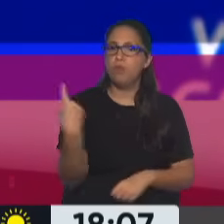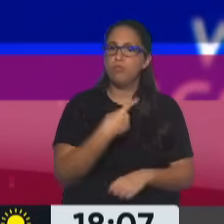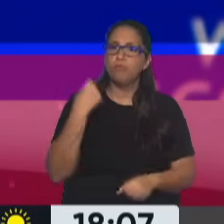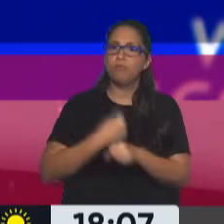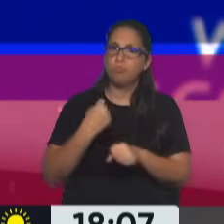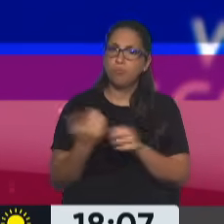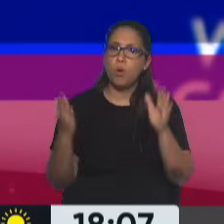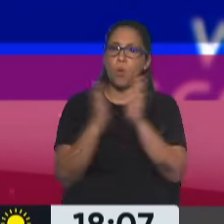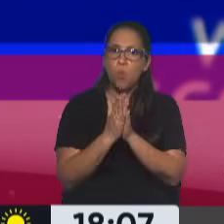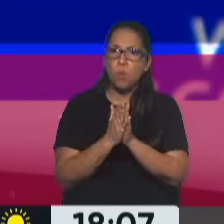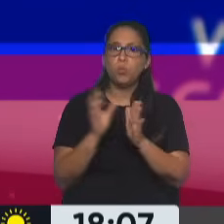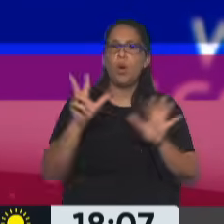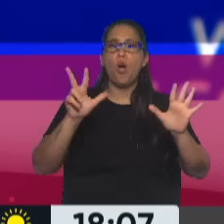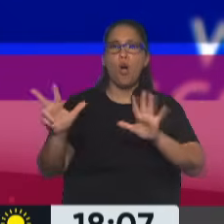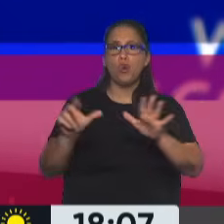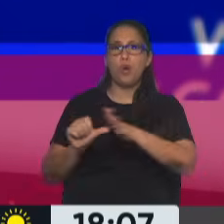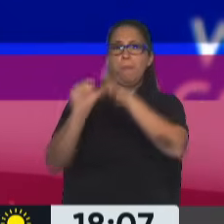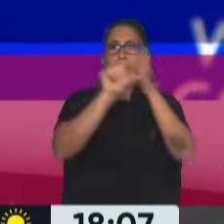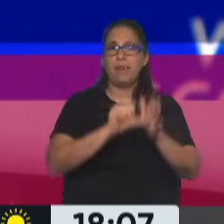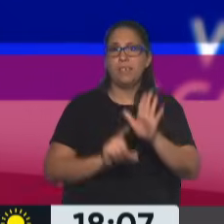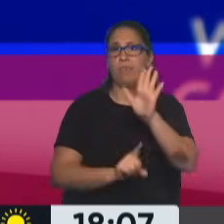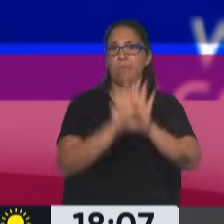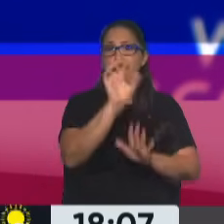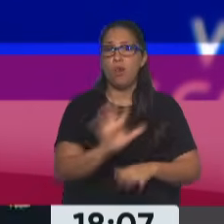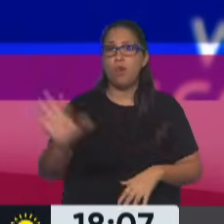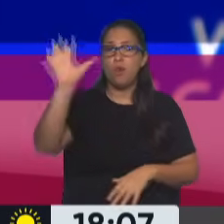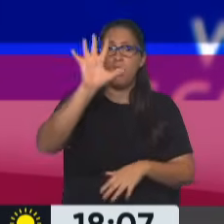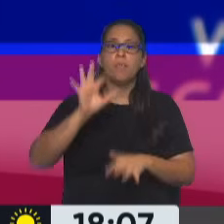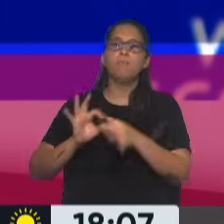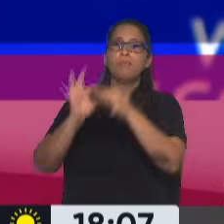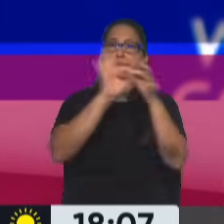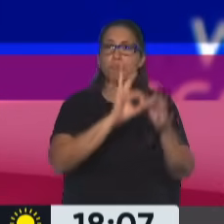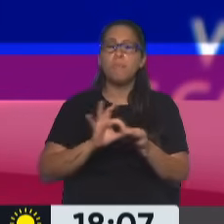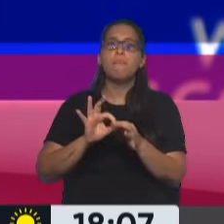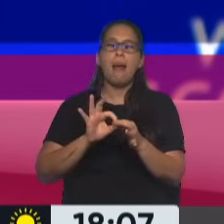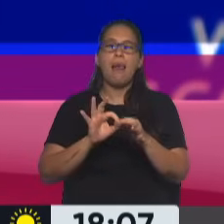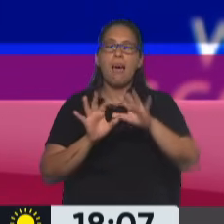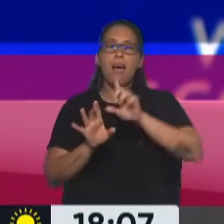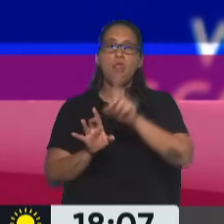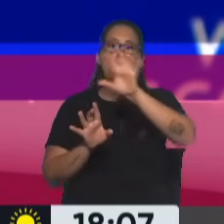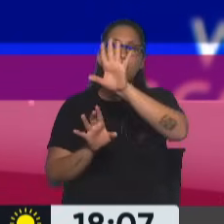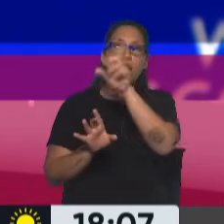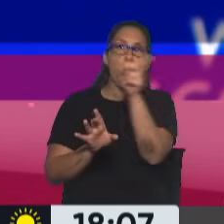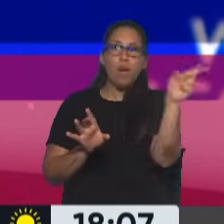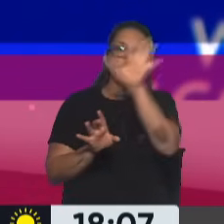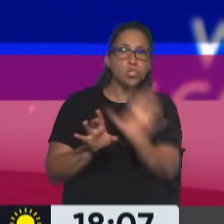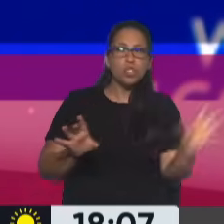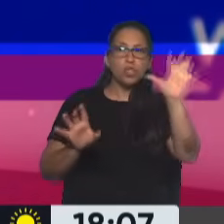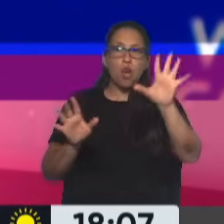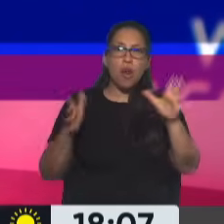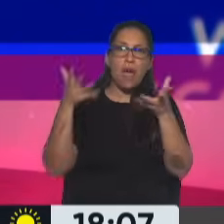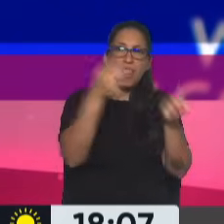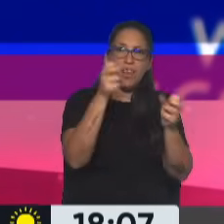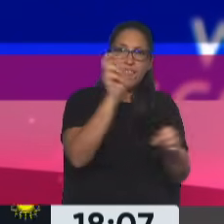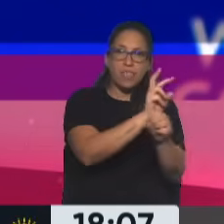including the Nordic-Baltic Gate, to further secure the alliance's northern and western flanks, including through